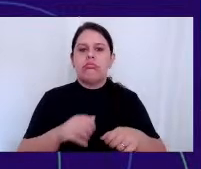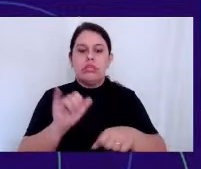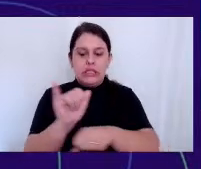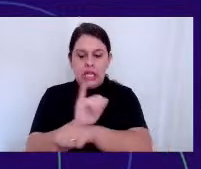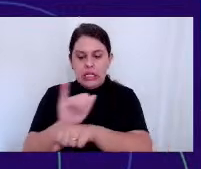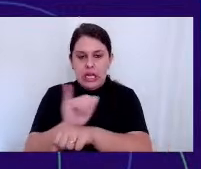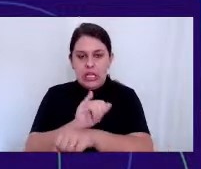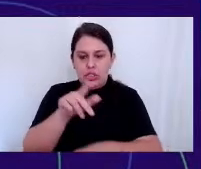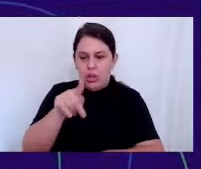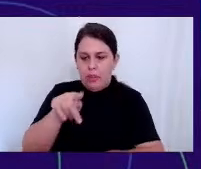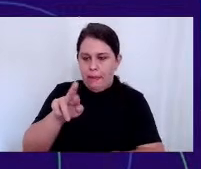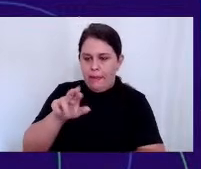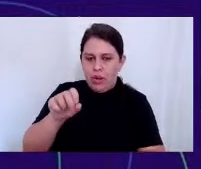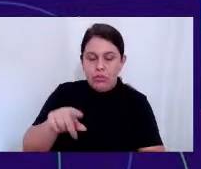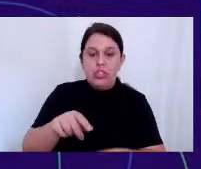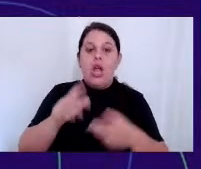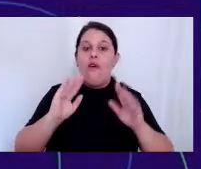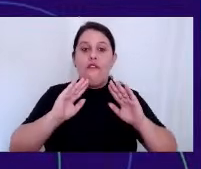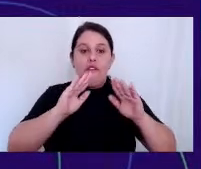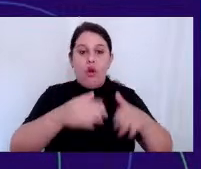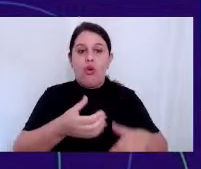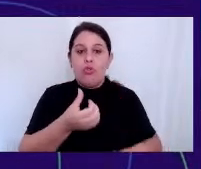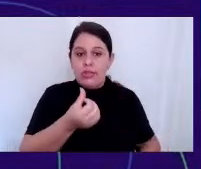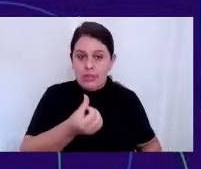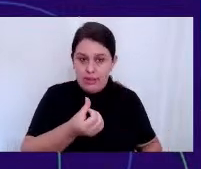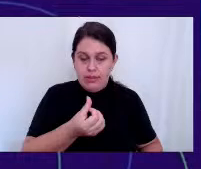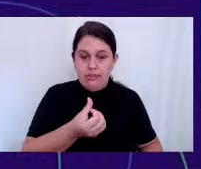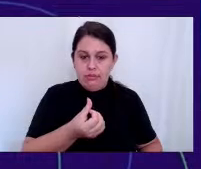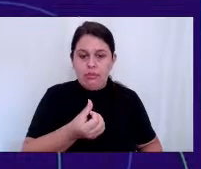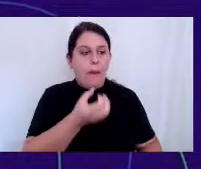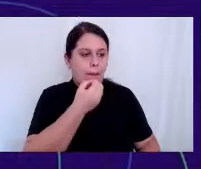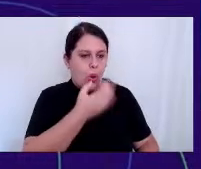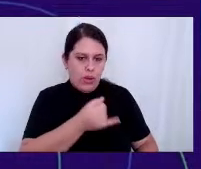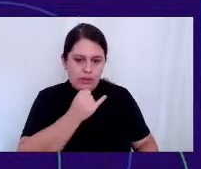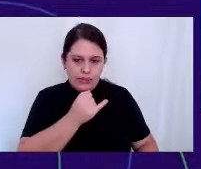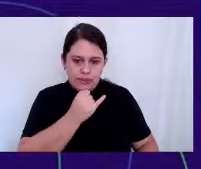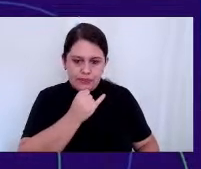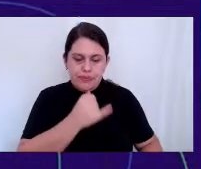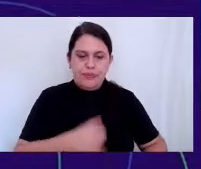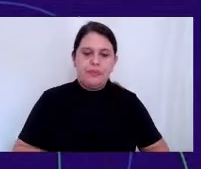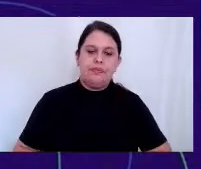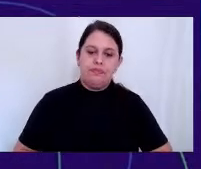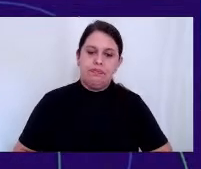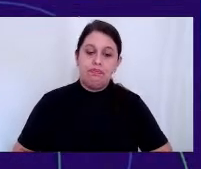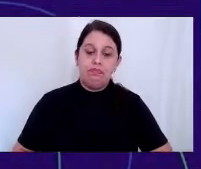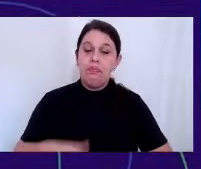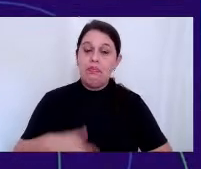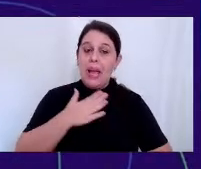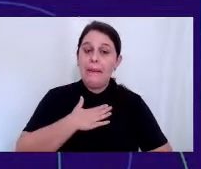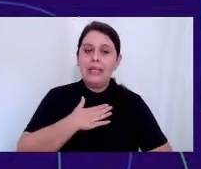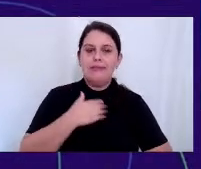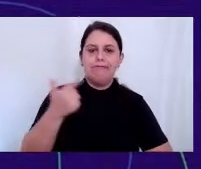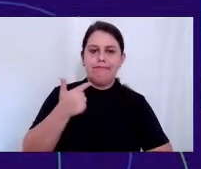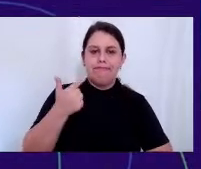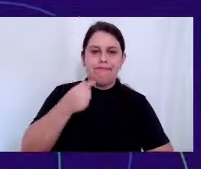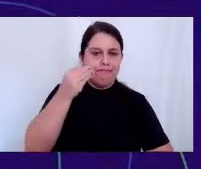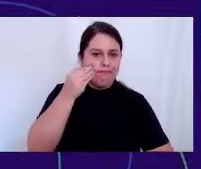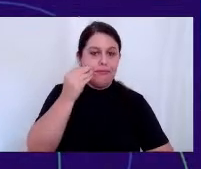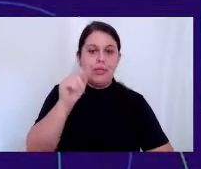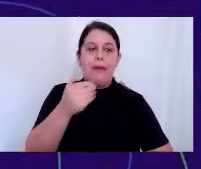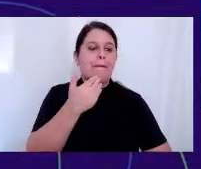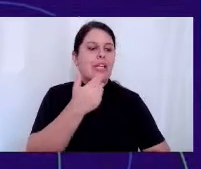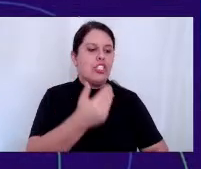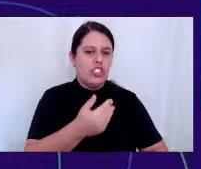this is an example of that. So my second attempt was asking ChatGPT to write a formal complaint